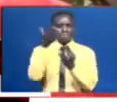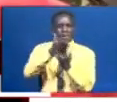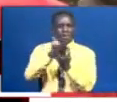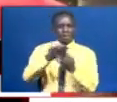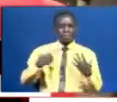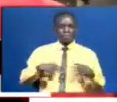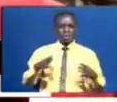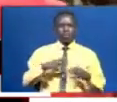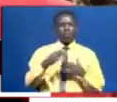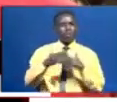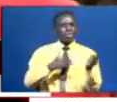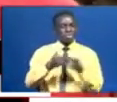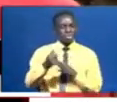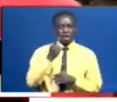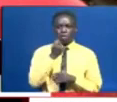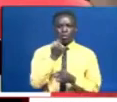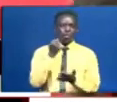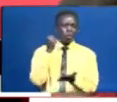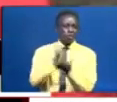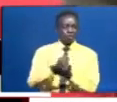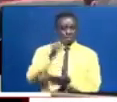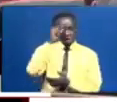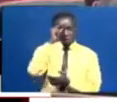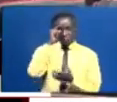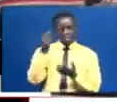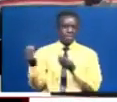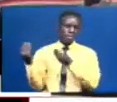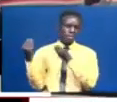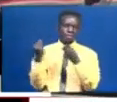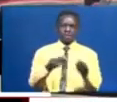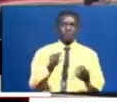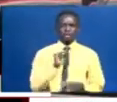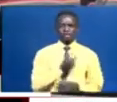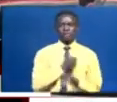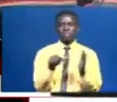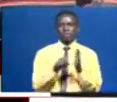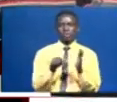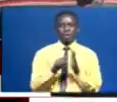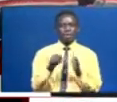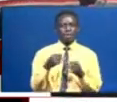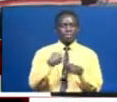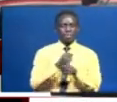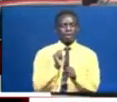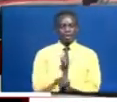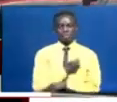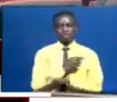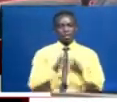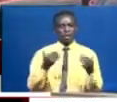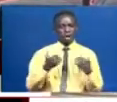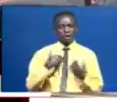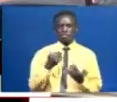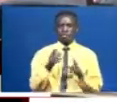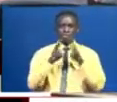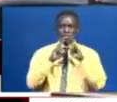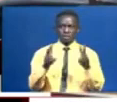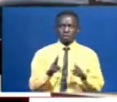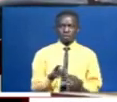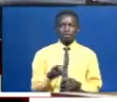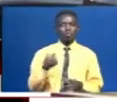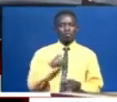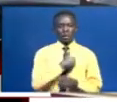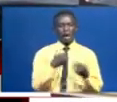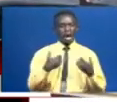shida na wanatukosesha amani. Tuko na maofisi mazuri, leo nimeamini kabisa wako maofisi mazuri,